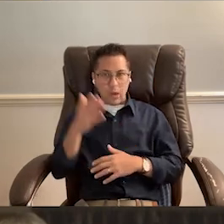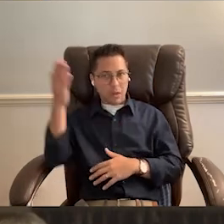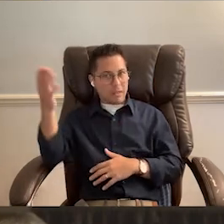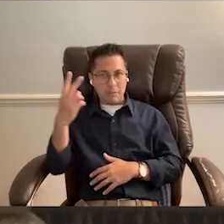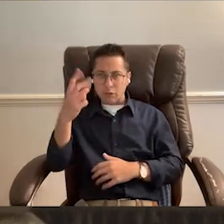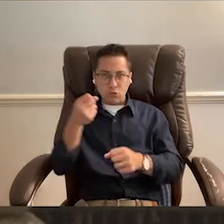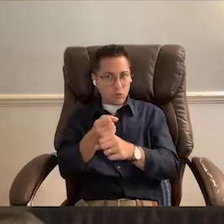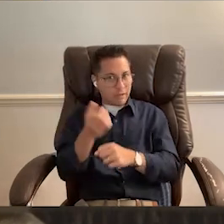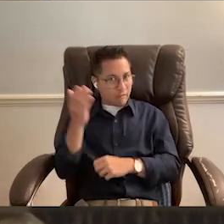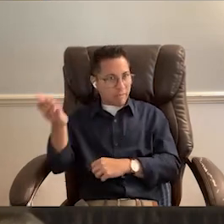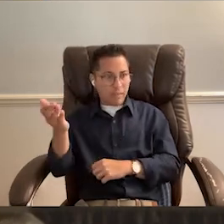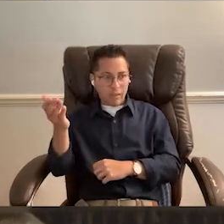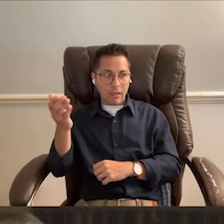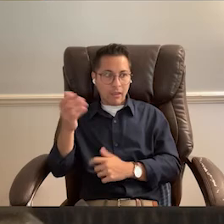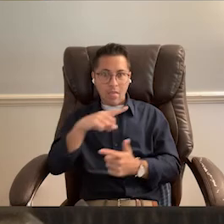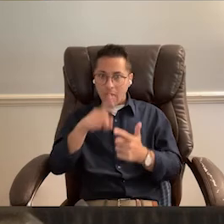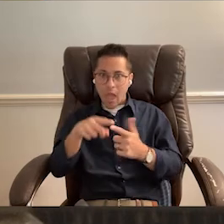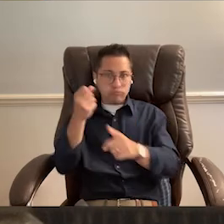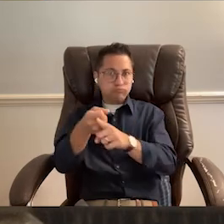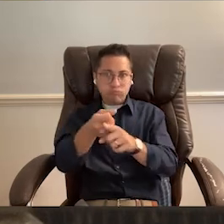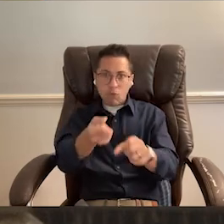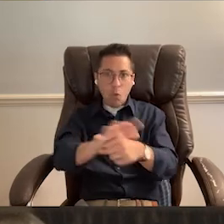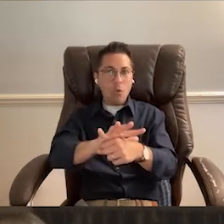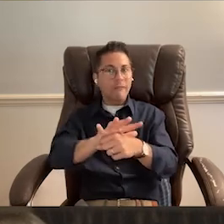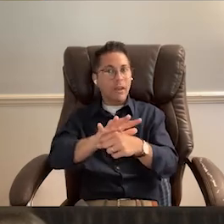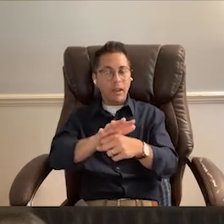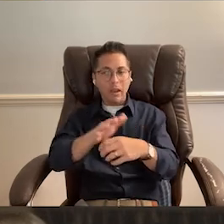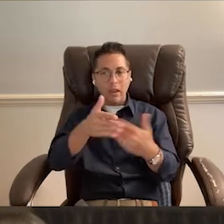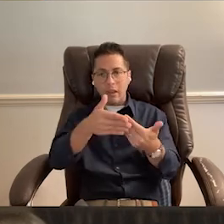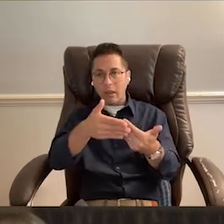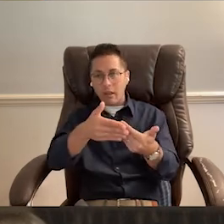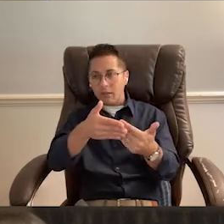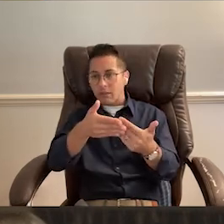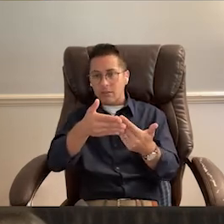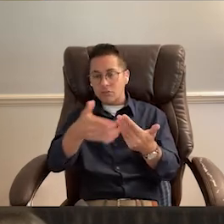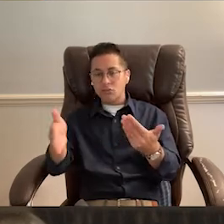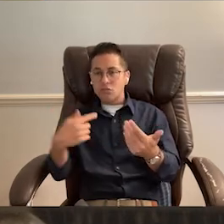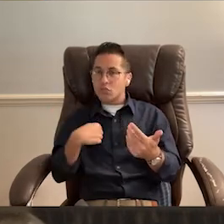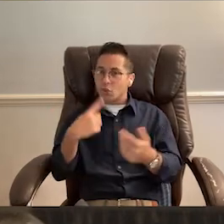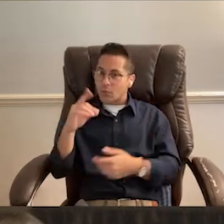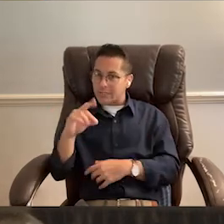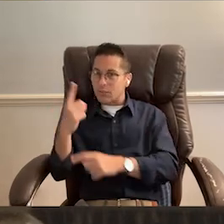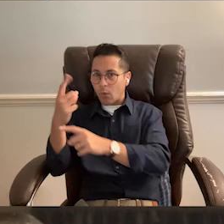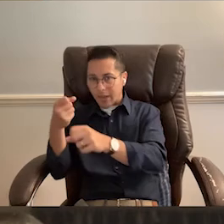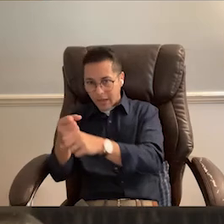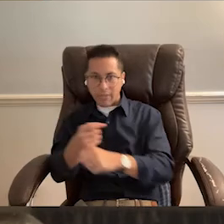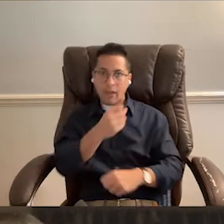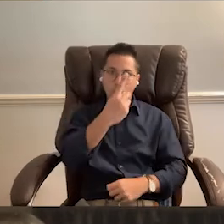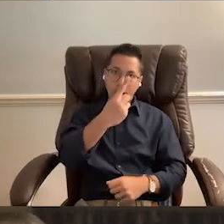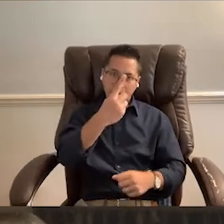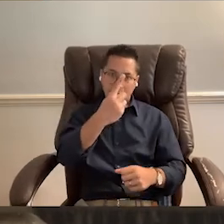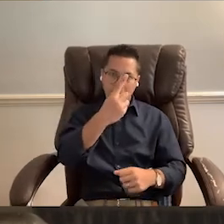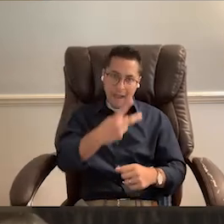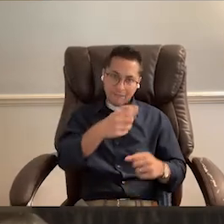me, a new school, and we spent the 2 years, I think, over there. And then COVID come, actually,